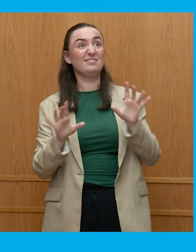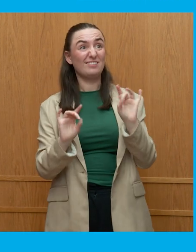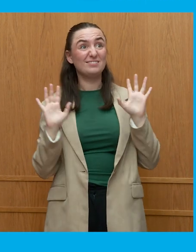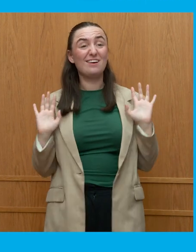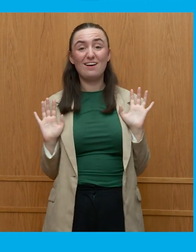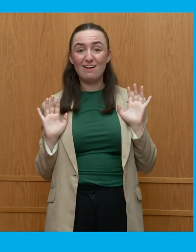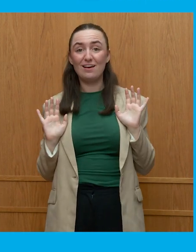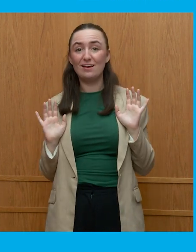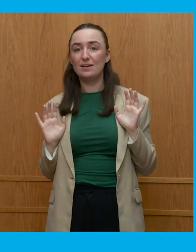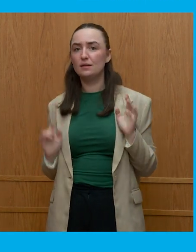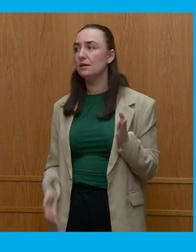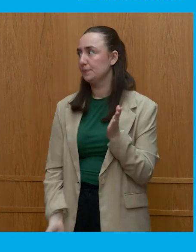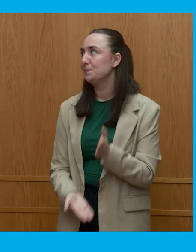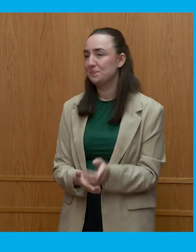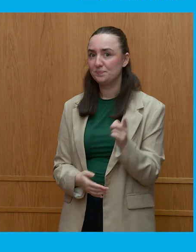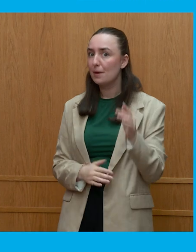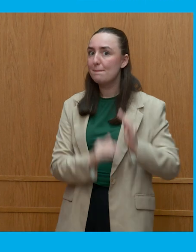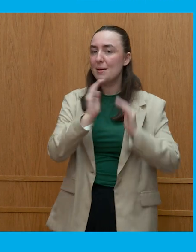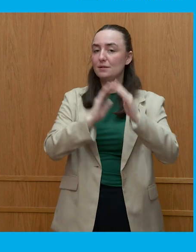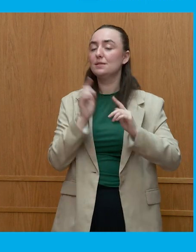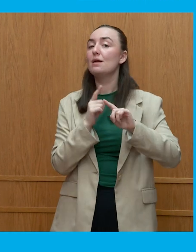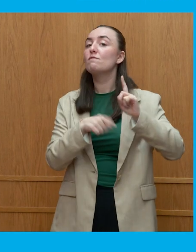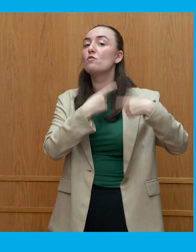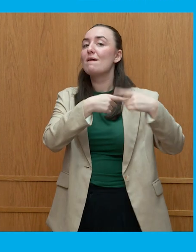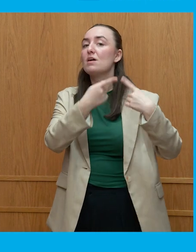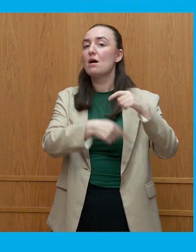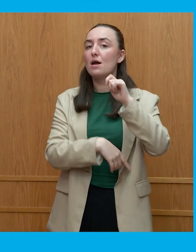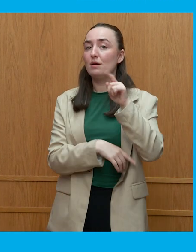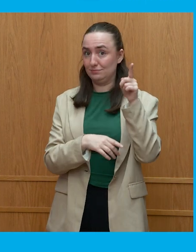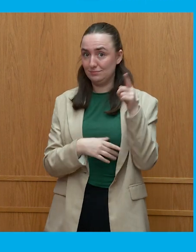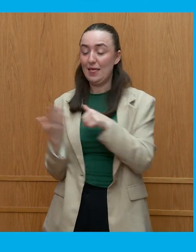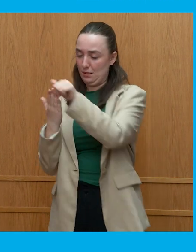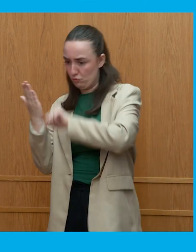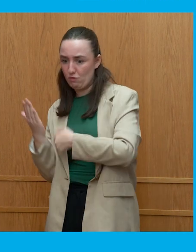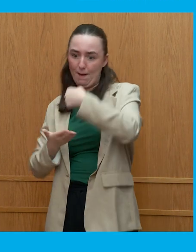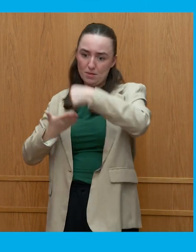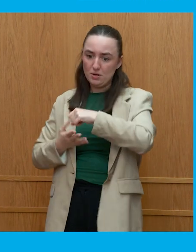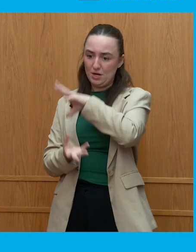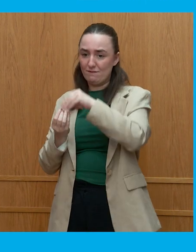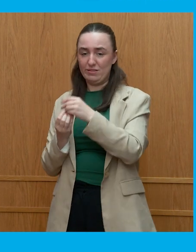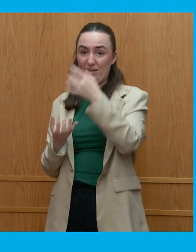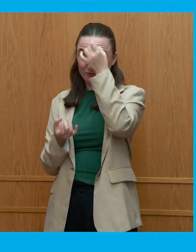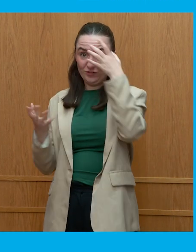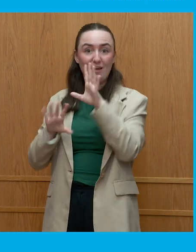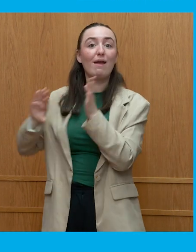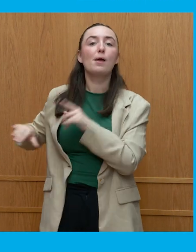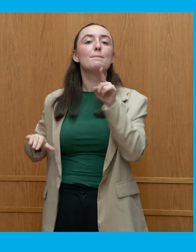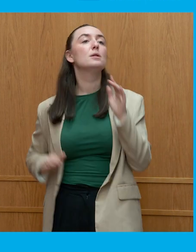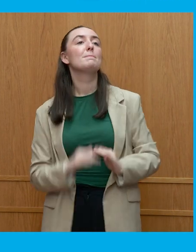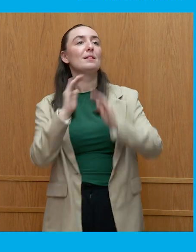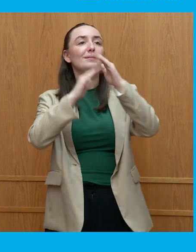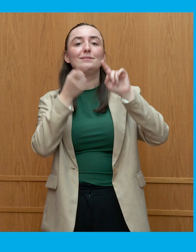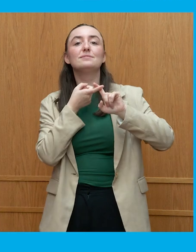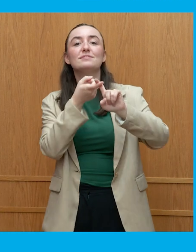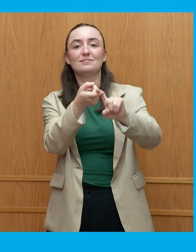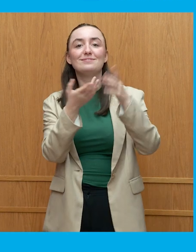building lasts forever, and the programme and the budget do not. The building is the, you know, the legacy, and nobody